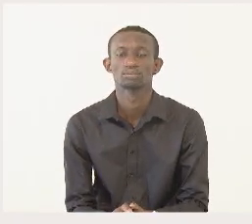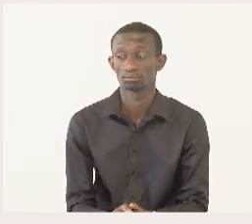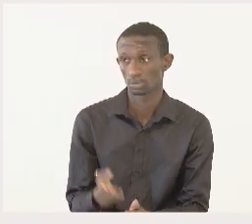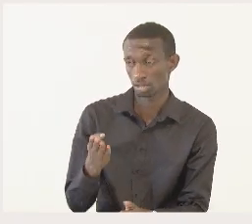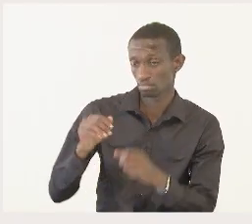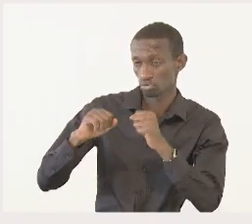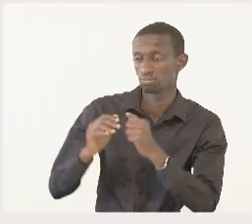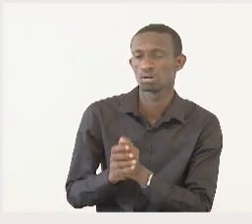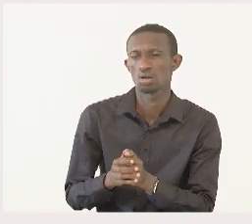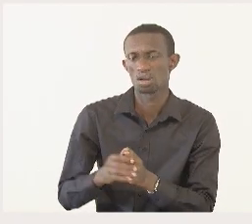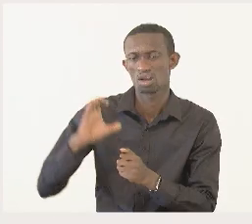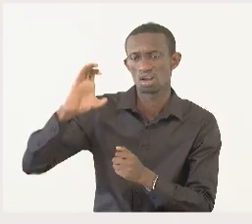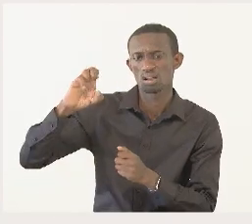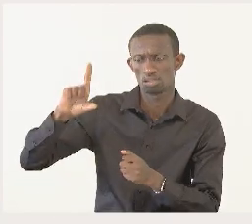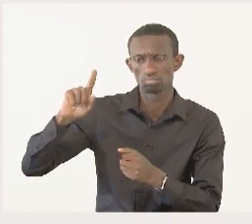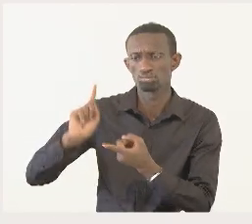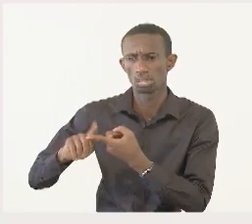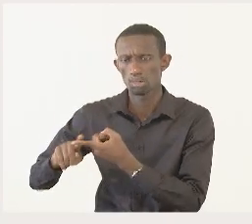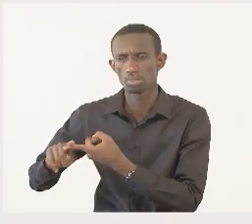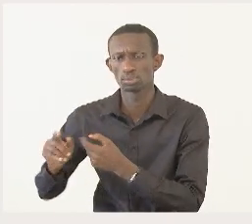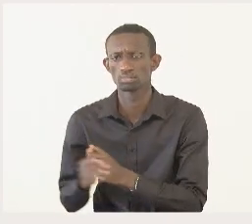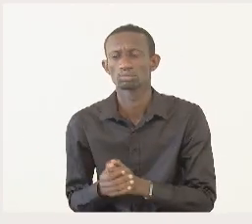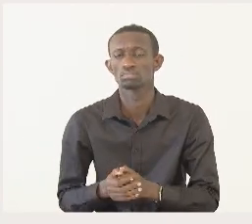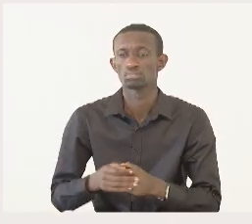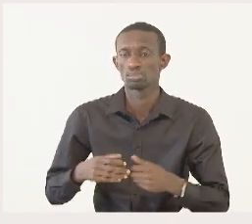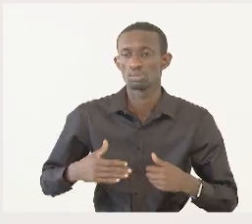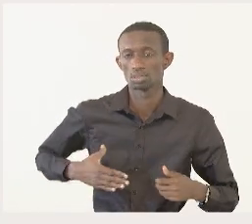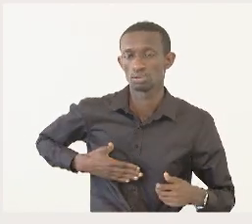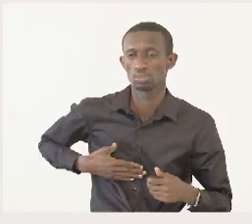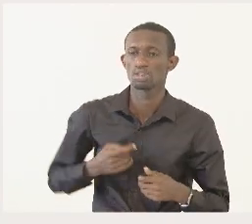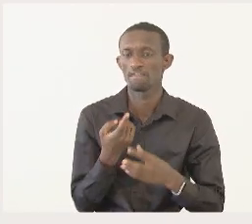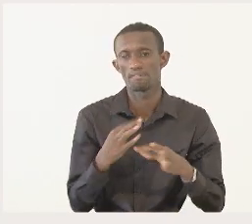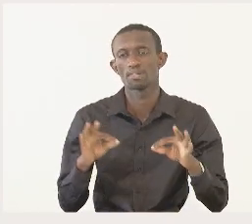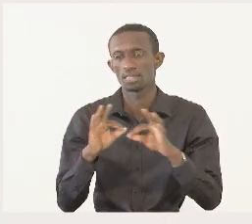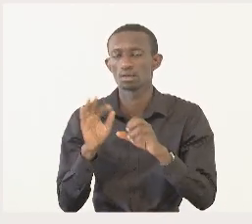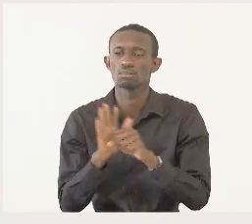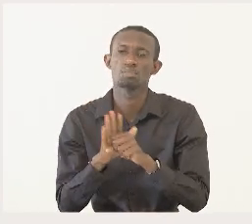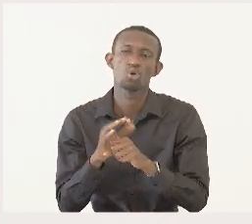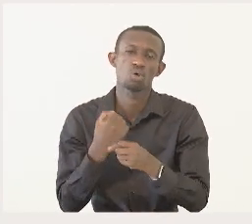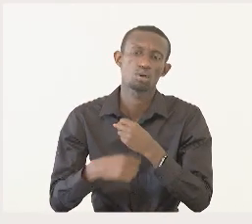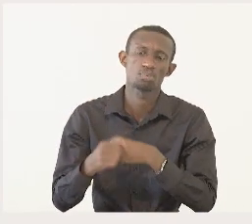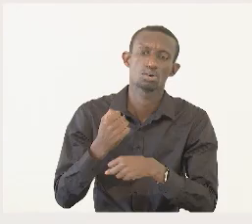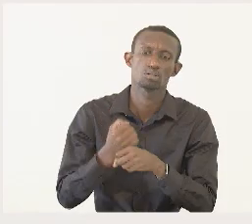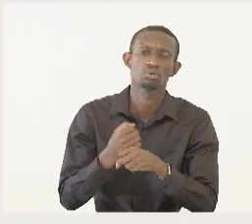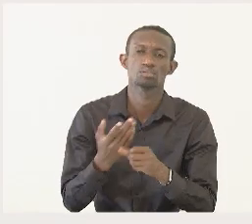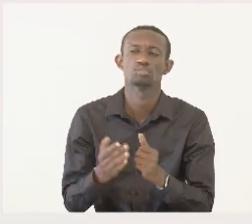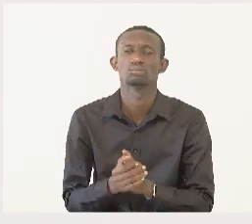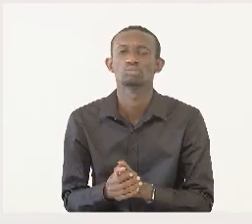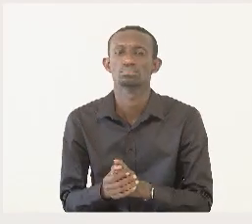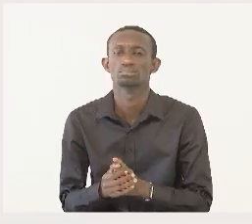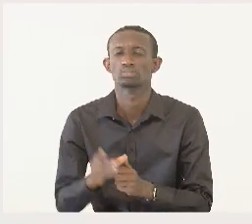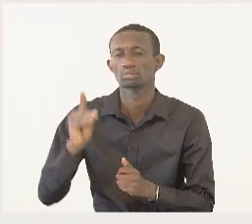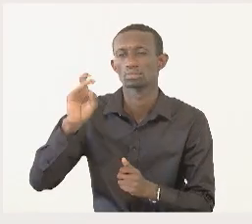also make the cells to die. So the liver has to perform a function of doing what you call